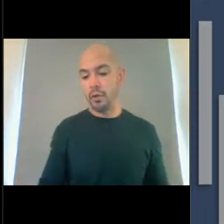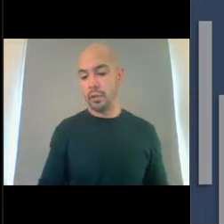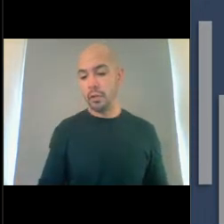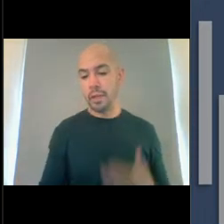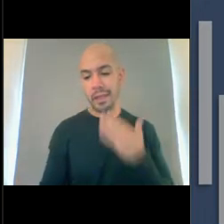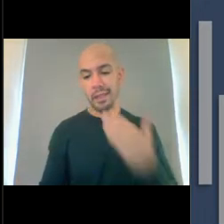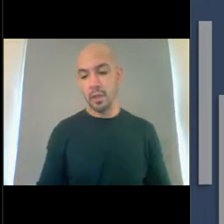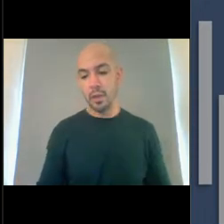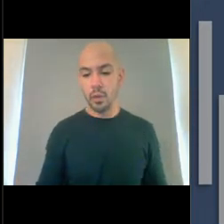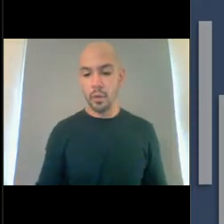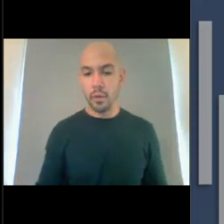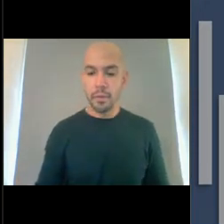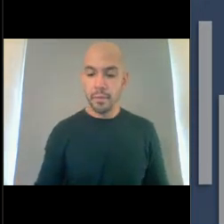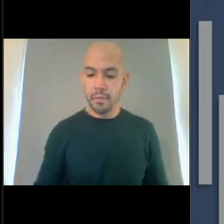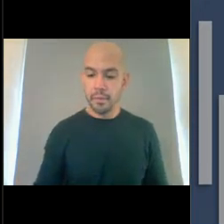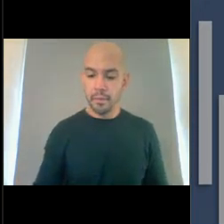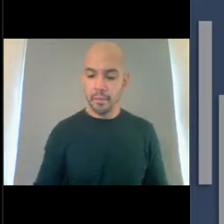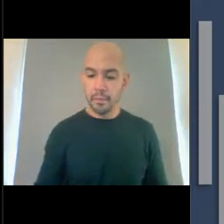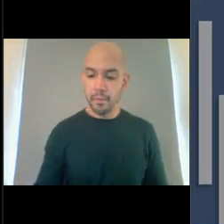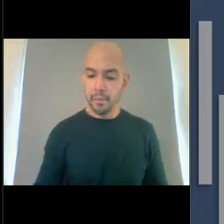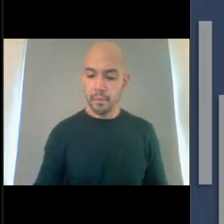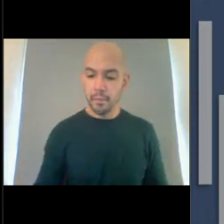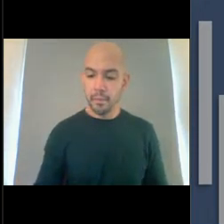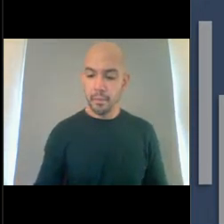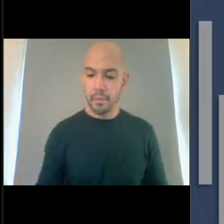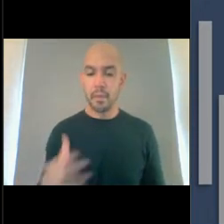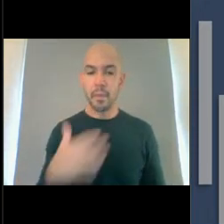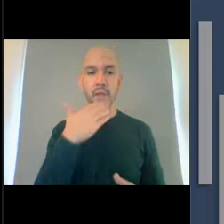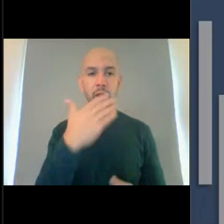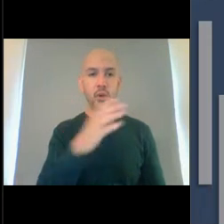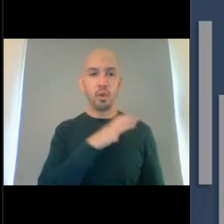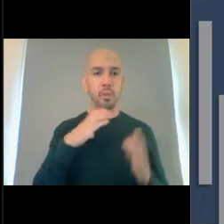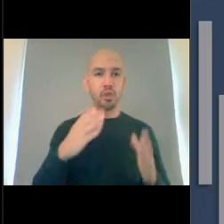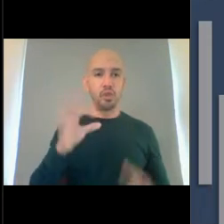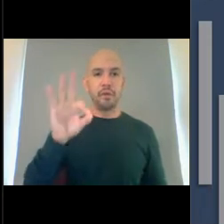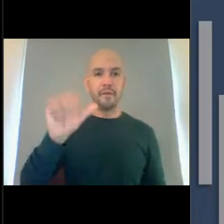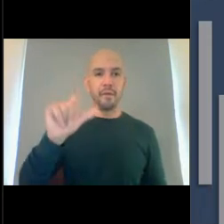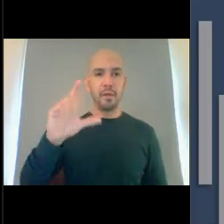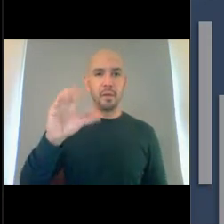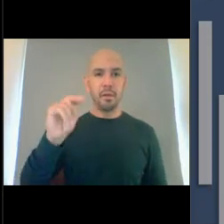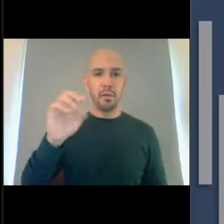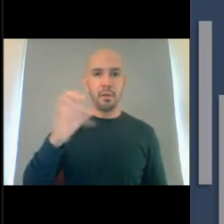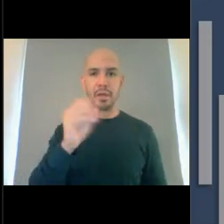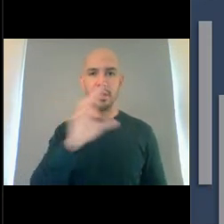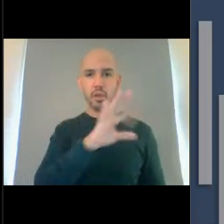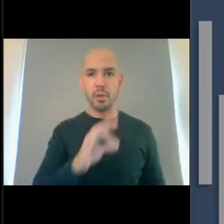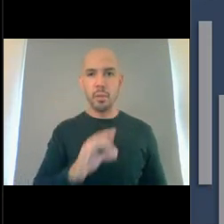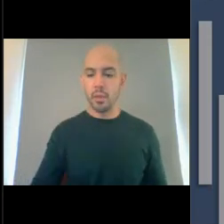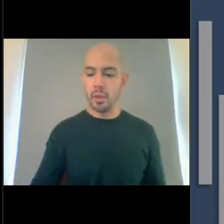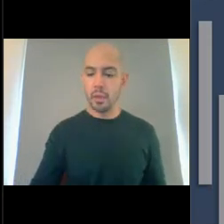hannah yes thank you commissioner falcon and thanks for your um for your input